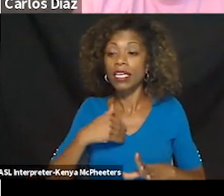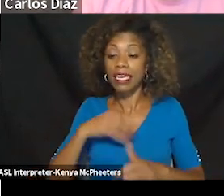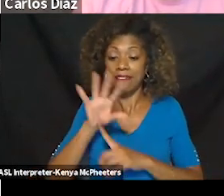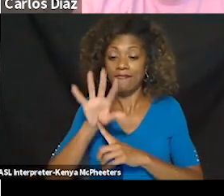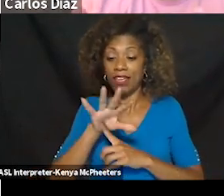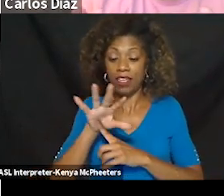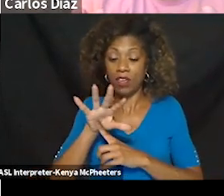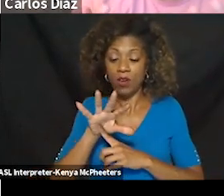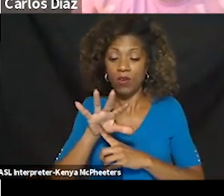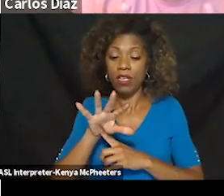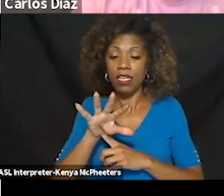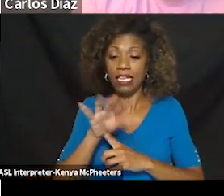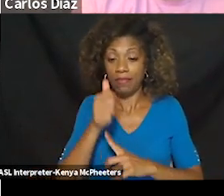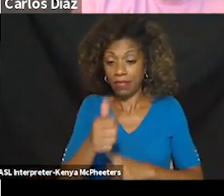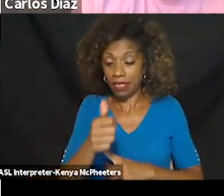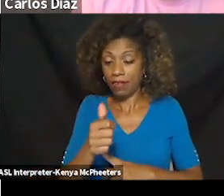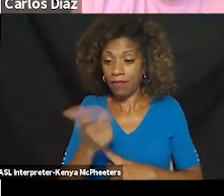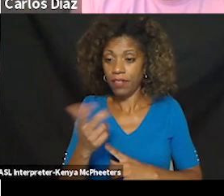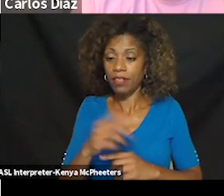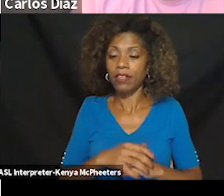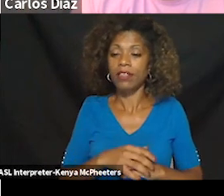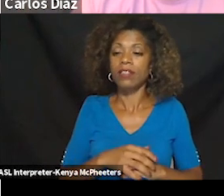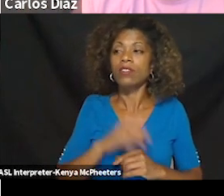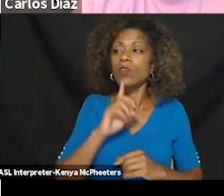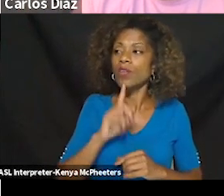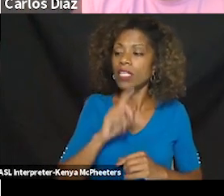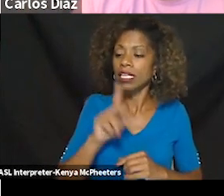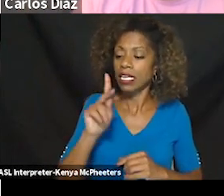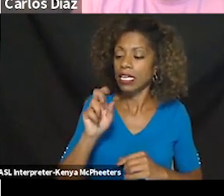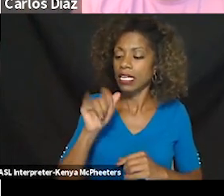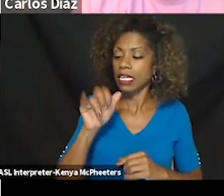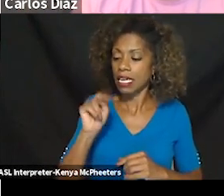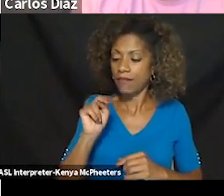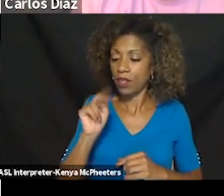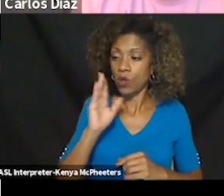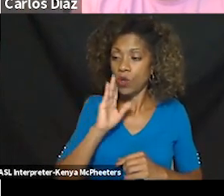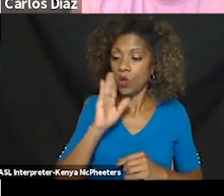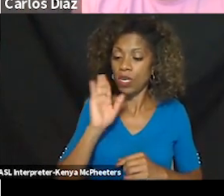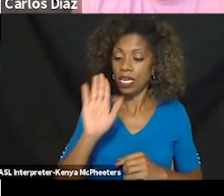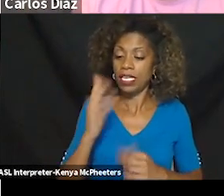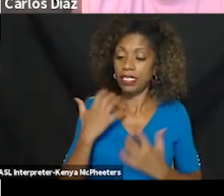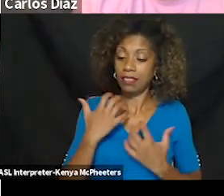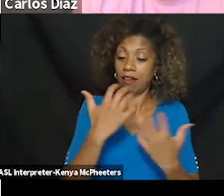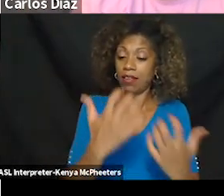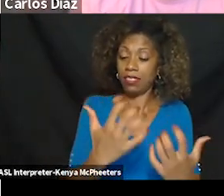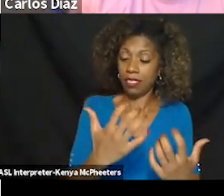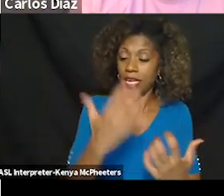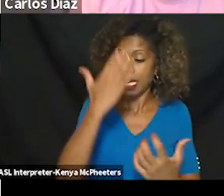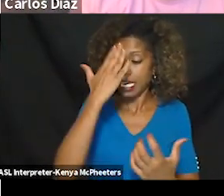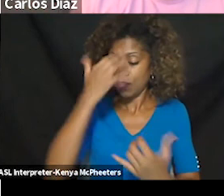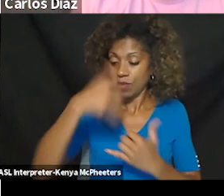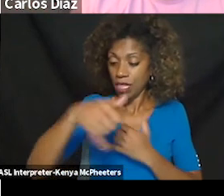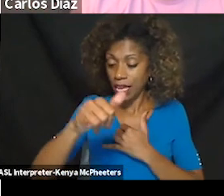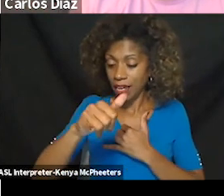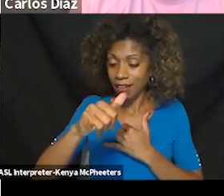key lessons. Kevin really knew his audience, knew where the line between humor and seriousness is, and knows how